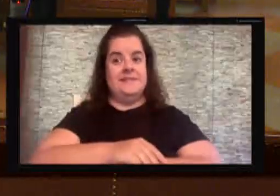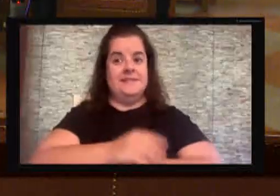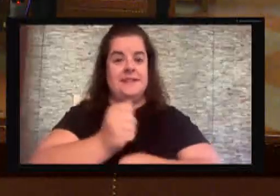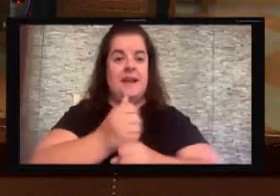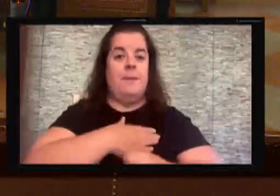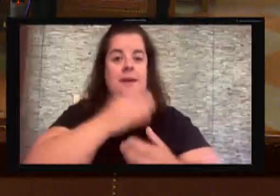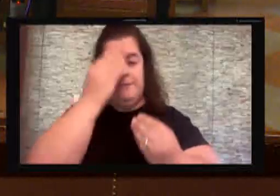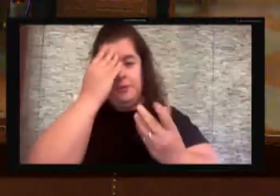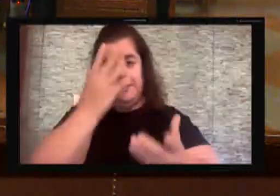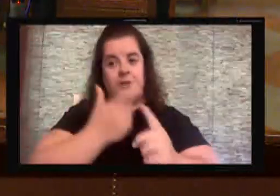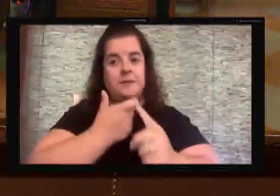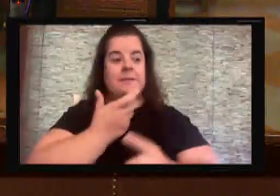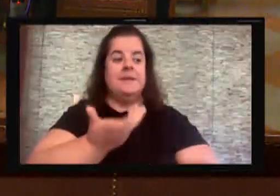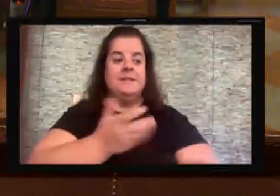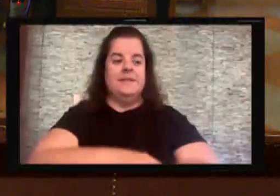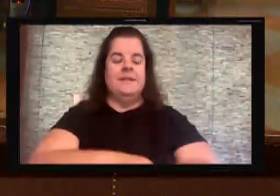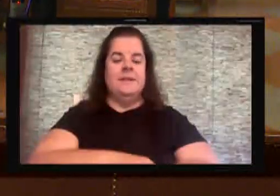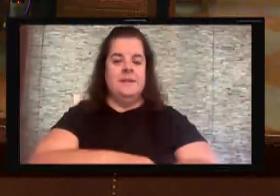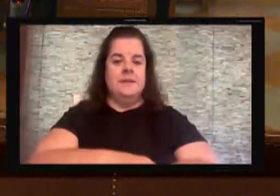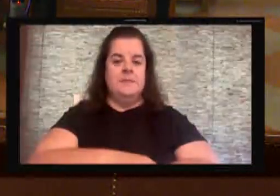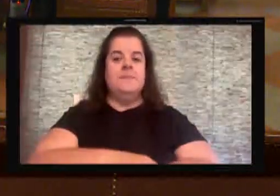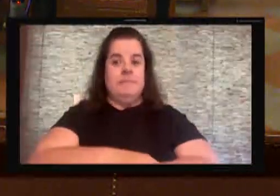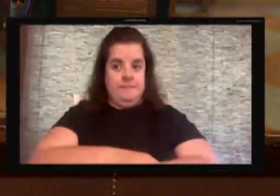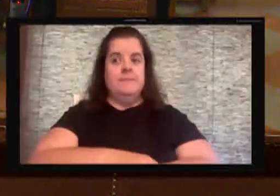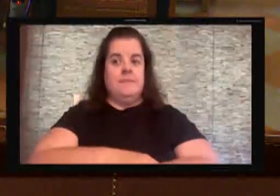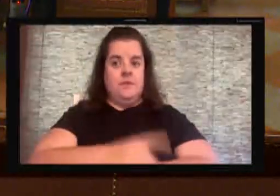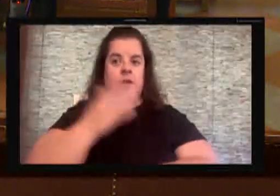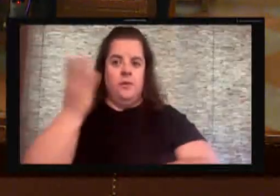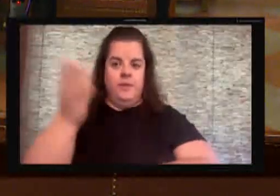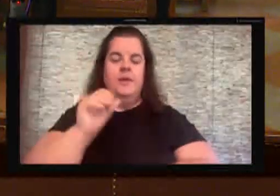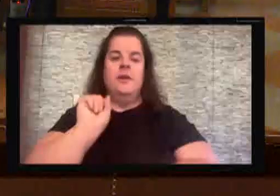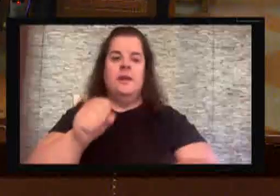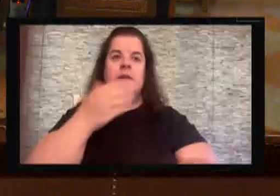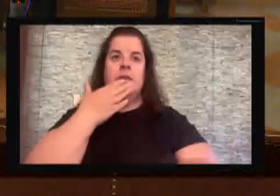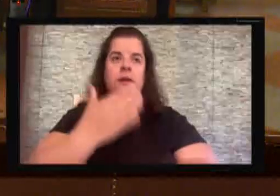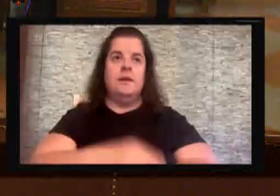the gallery. From a nod over there, so I'm good. Thank you.